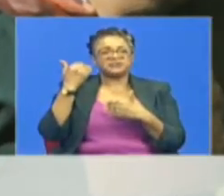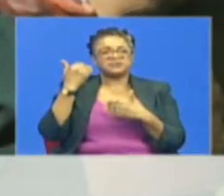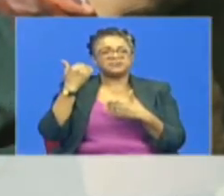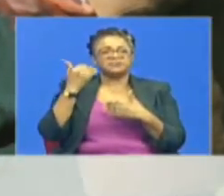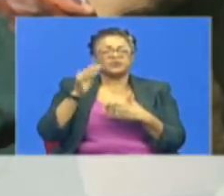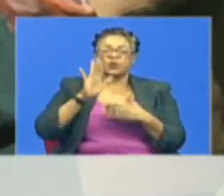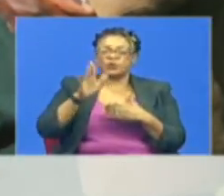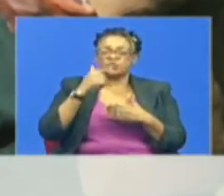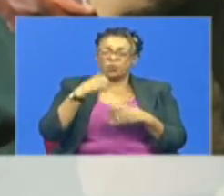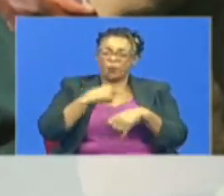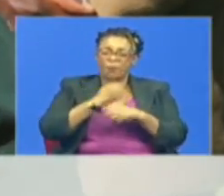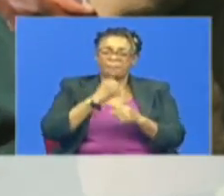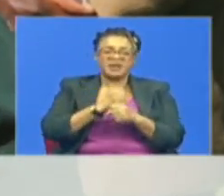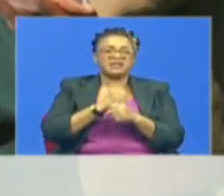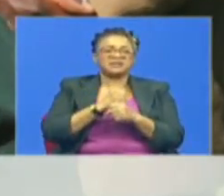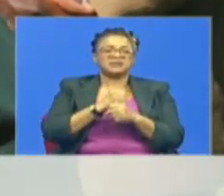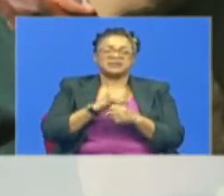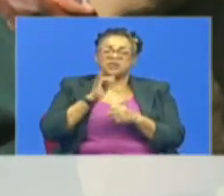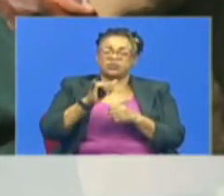viwanda zikaweze kunawiri.